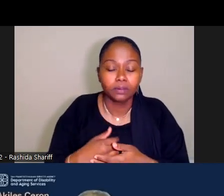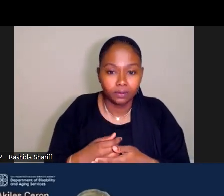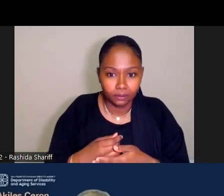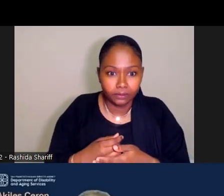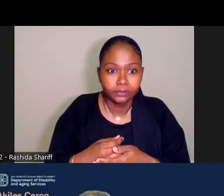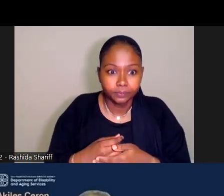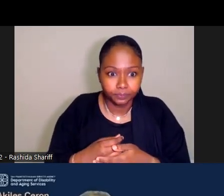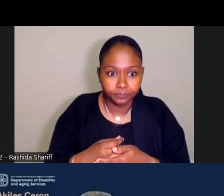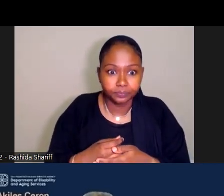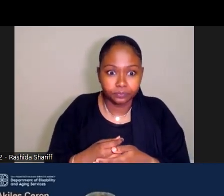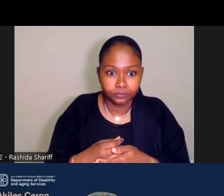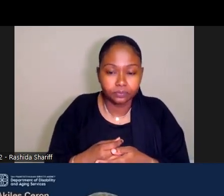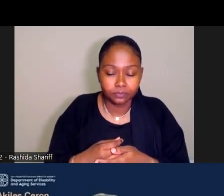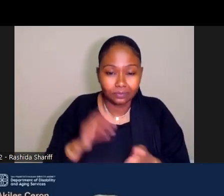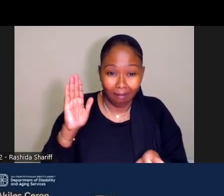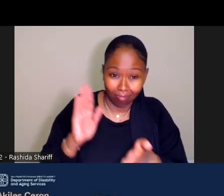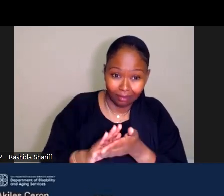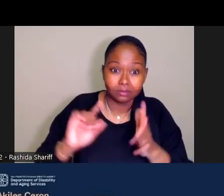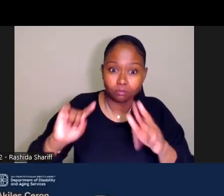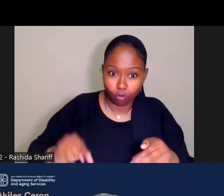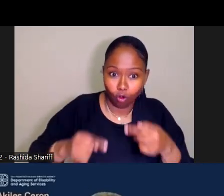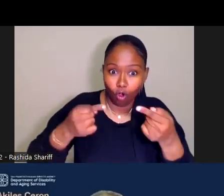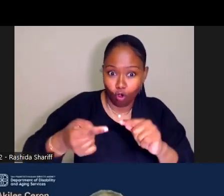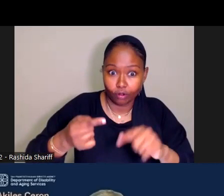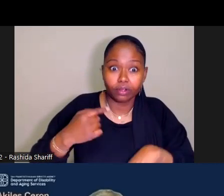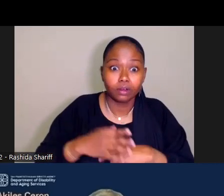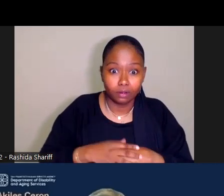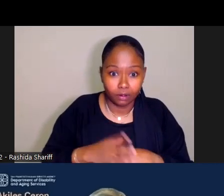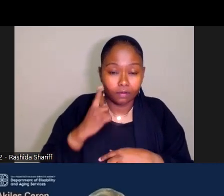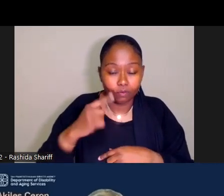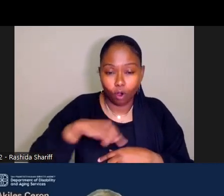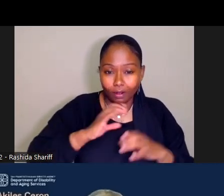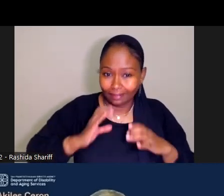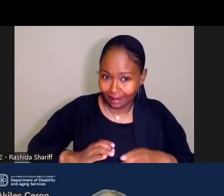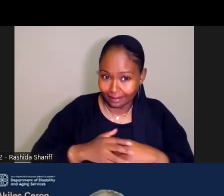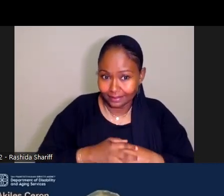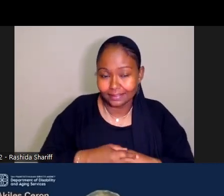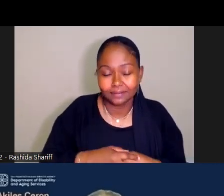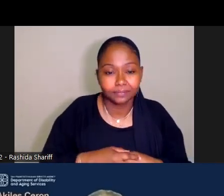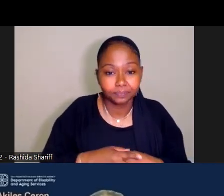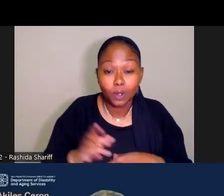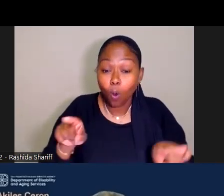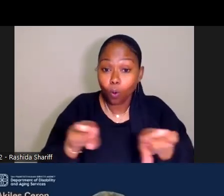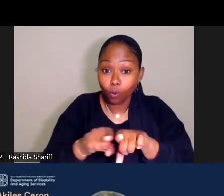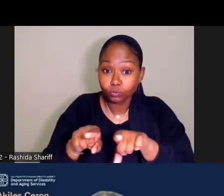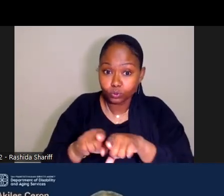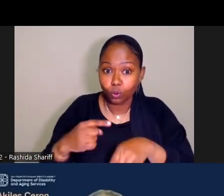the harm to our client. And we also identified